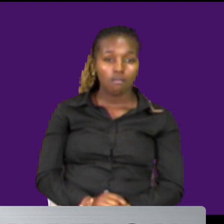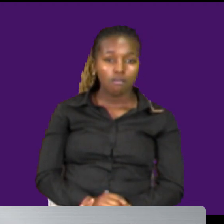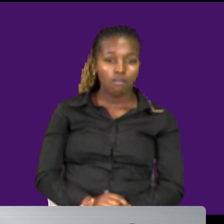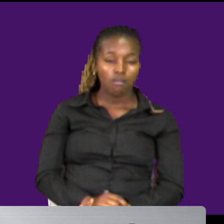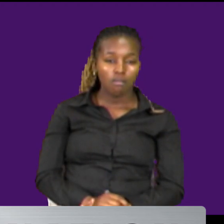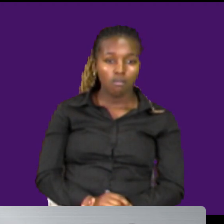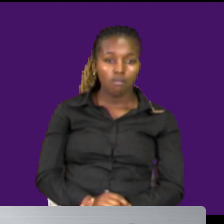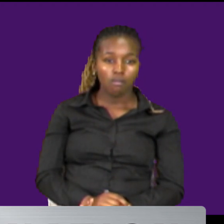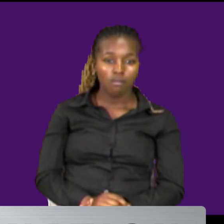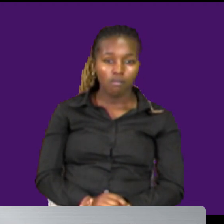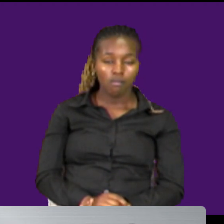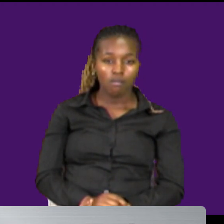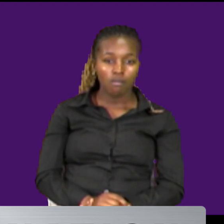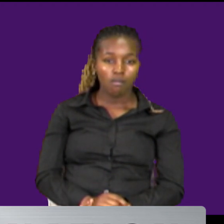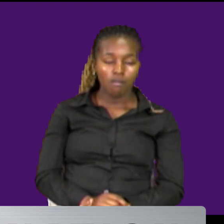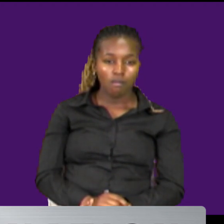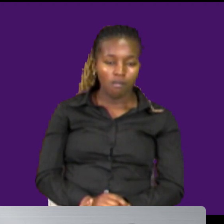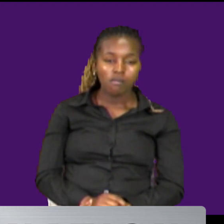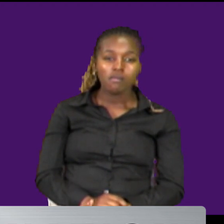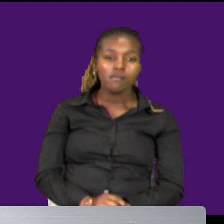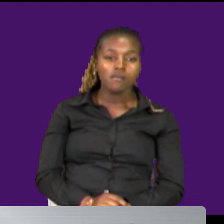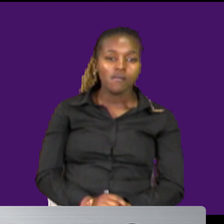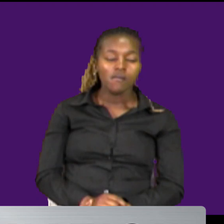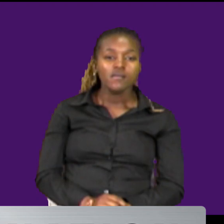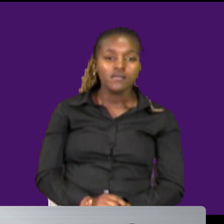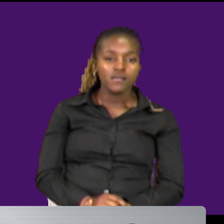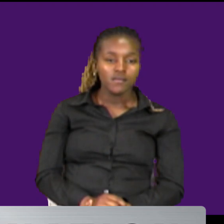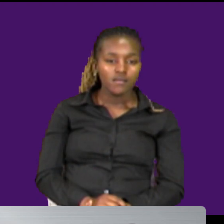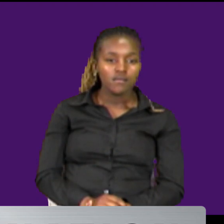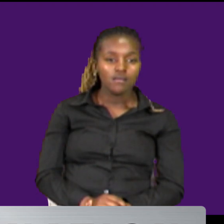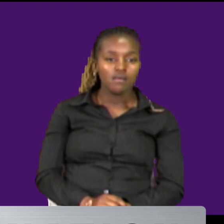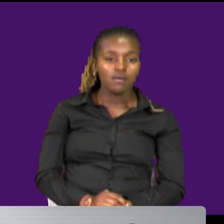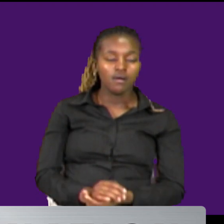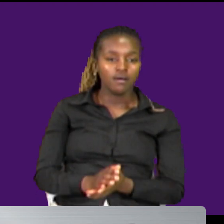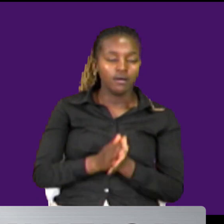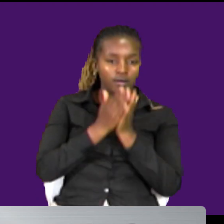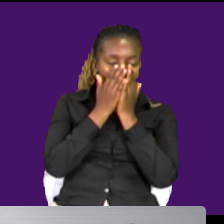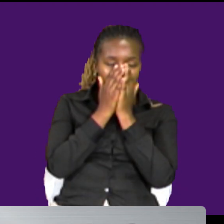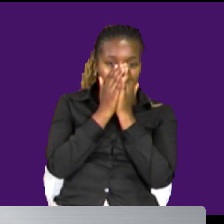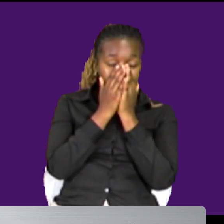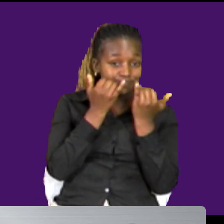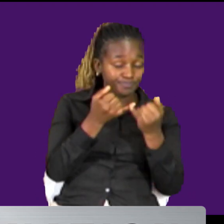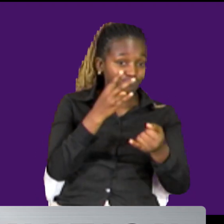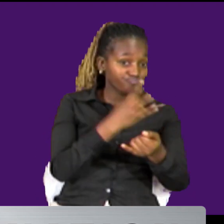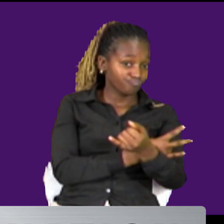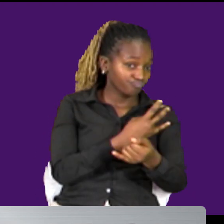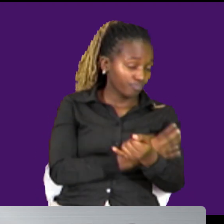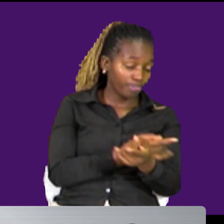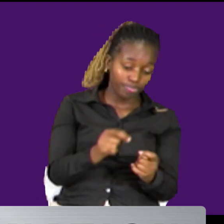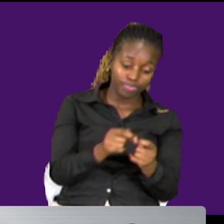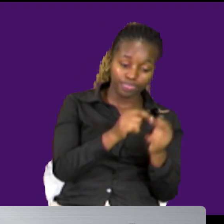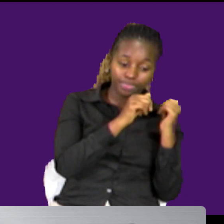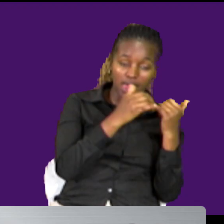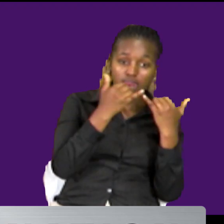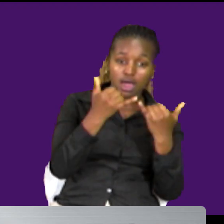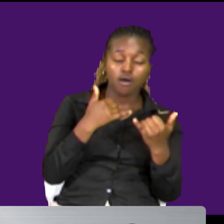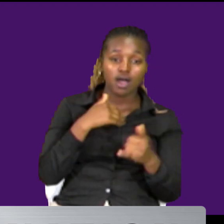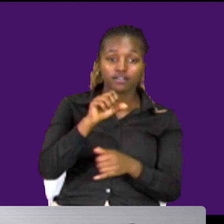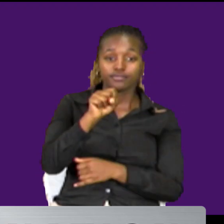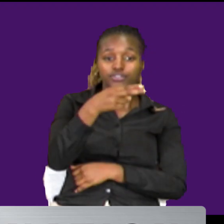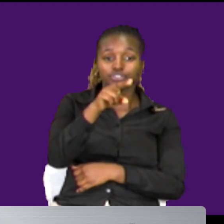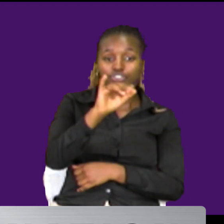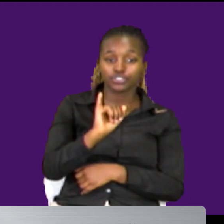defunct. NHIF, Quisha. It is gone. So what we have now is SHIF. So nothing, okay. I But have now so many